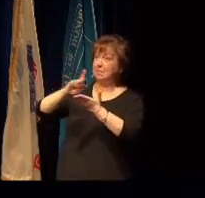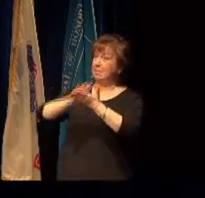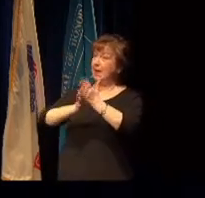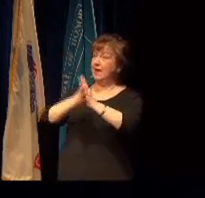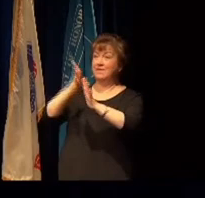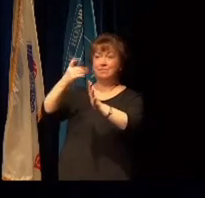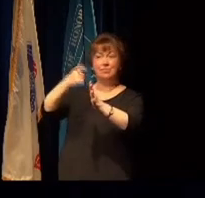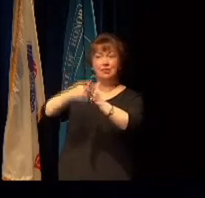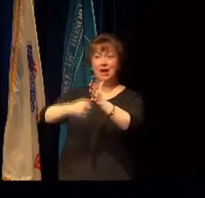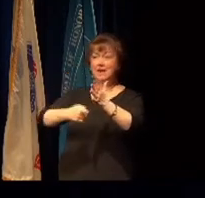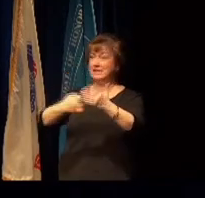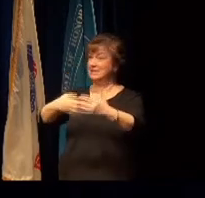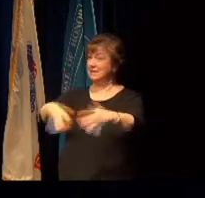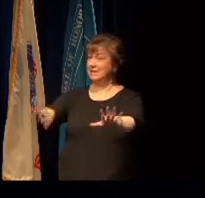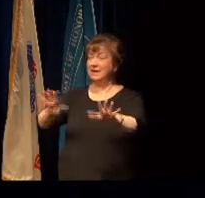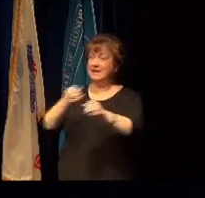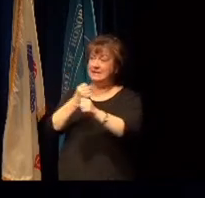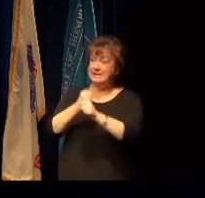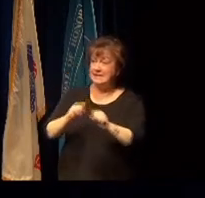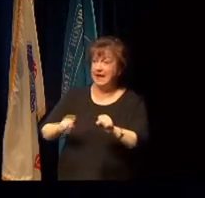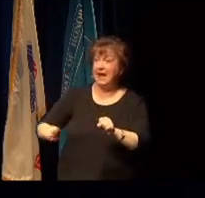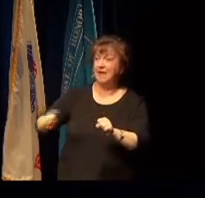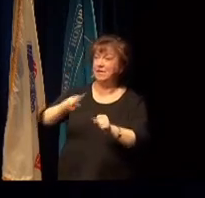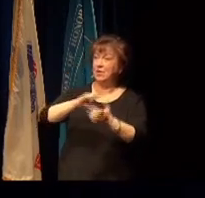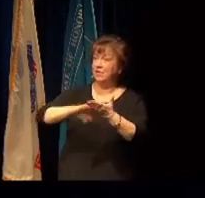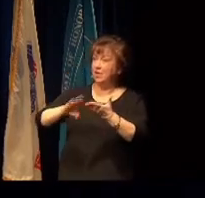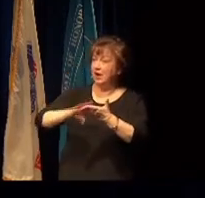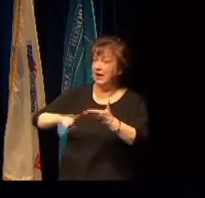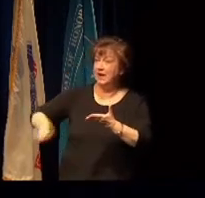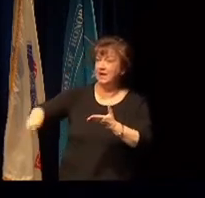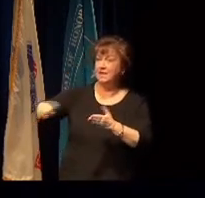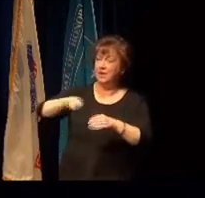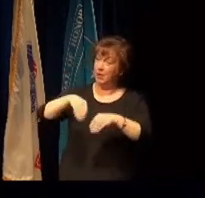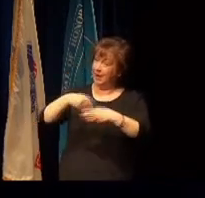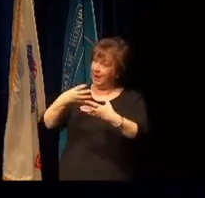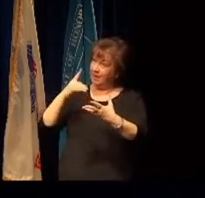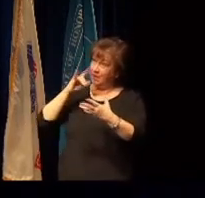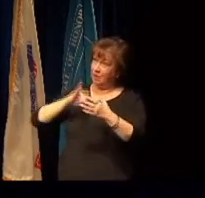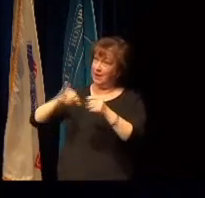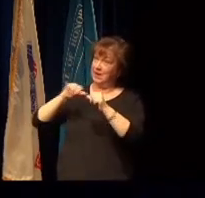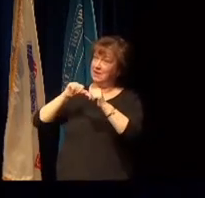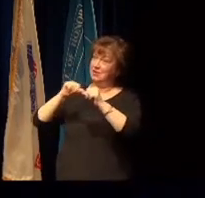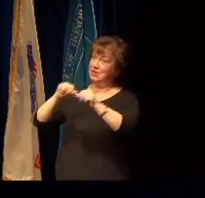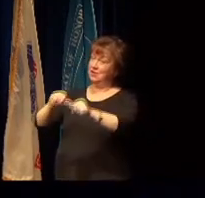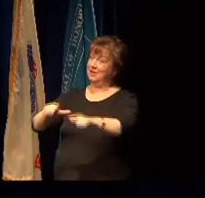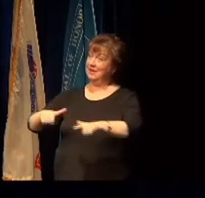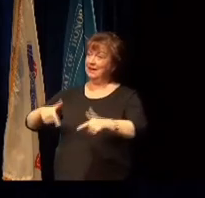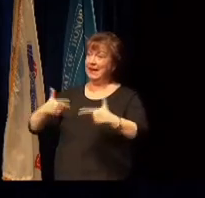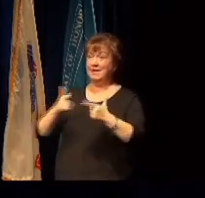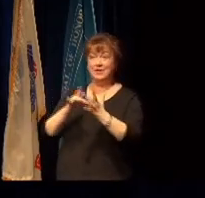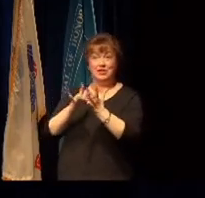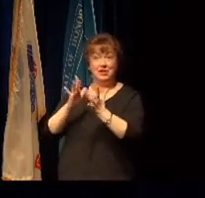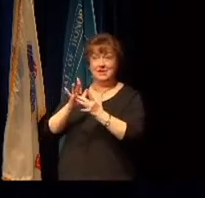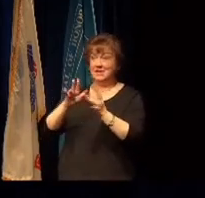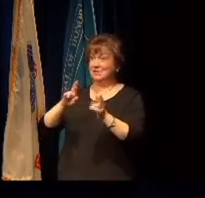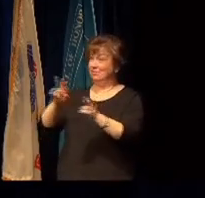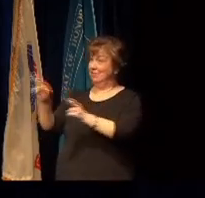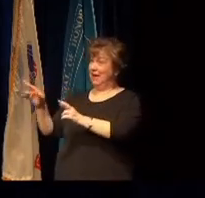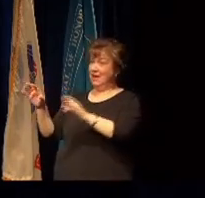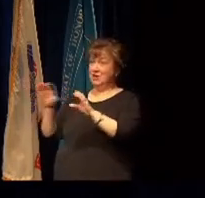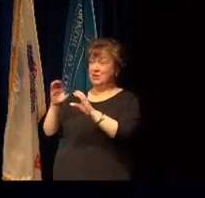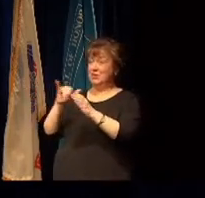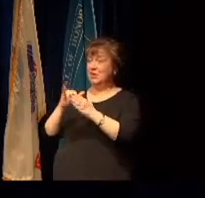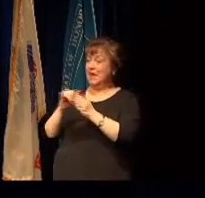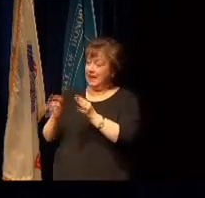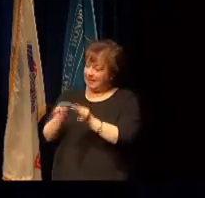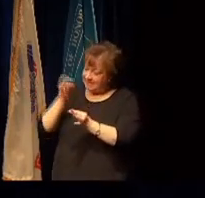you and give you the gift of eternal life. And Jesus is the way to do that. That's the simple gospel message. That's the seed